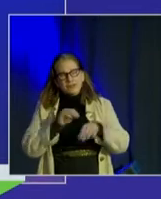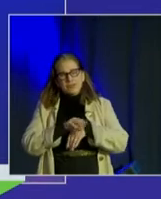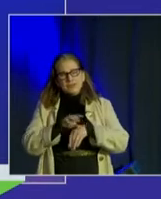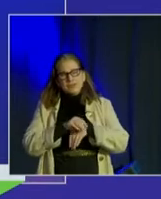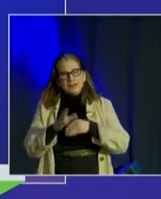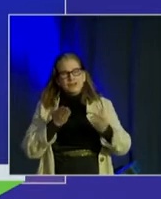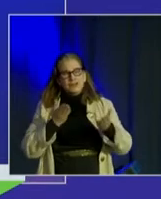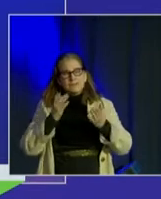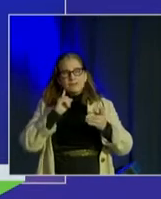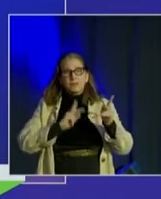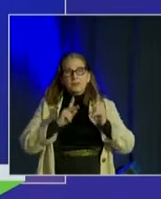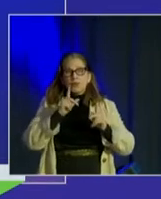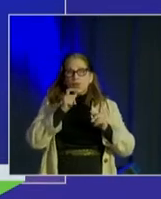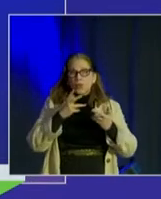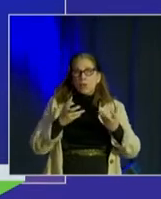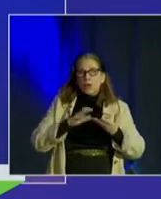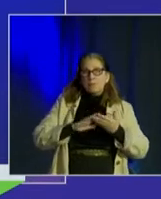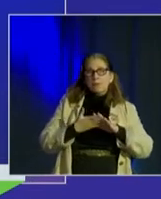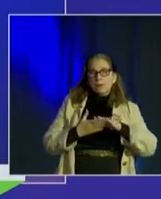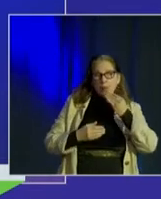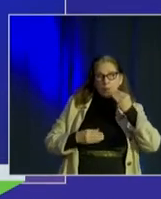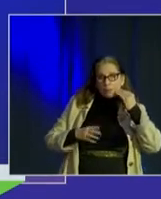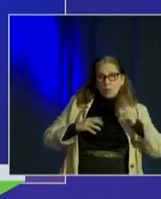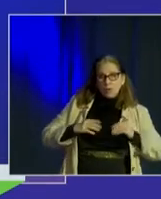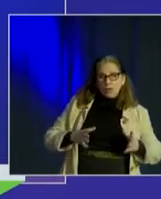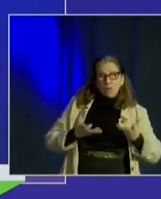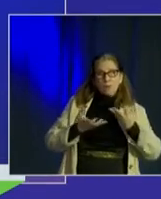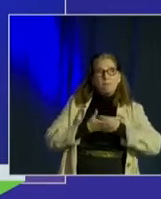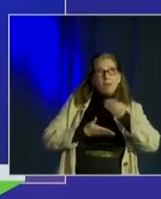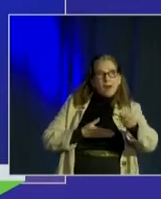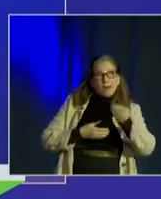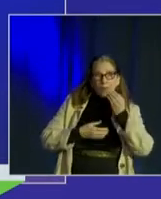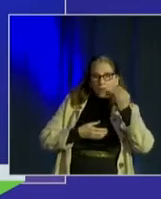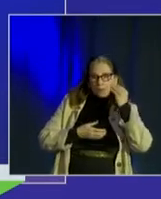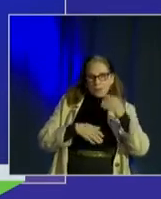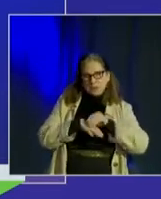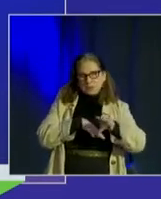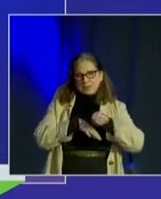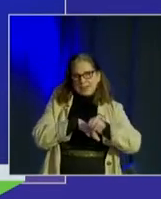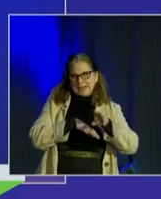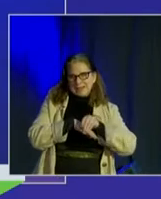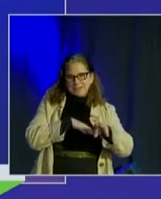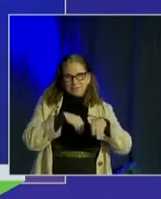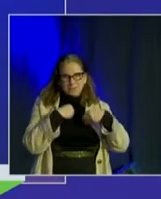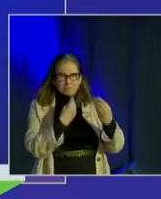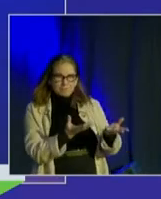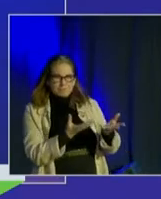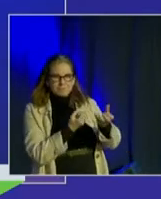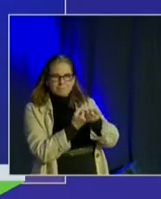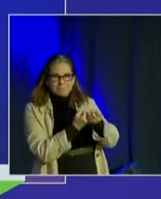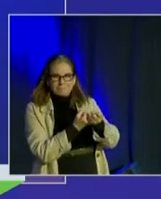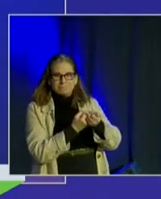want to buy homes. Now, we have also something to,